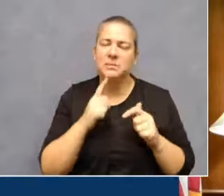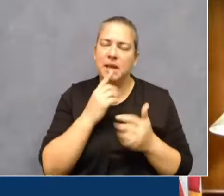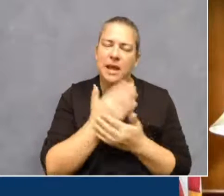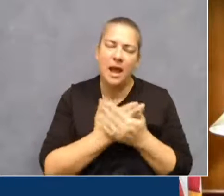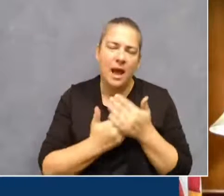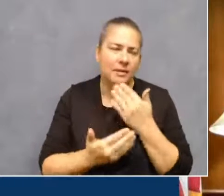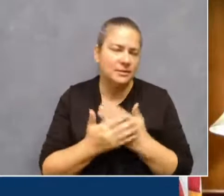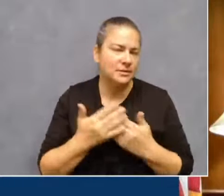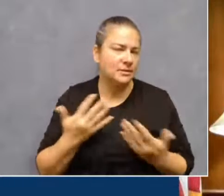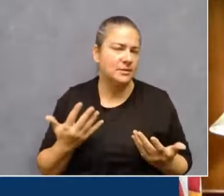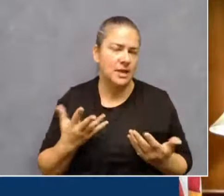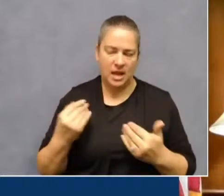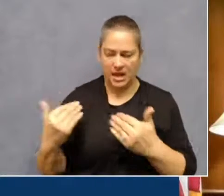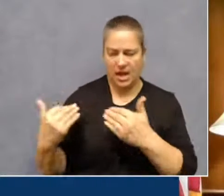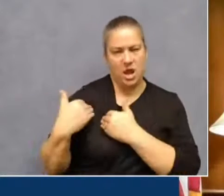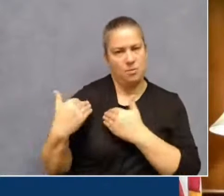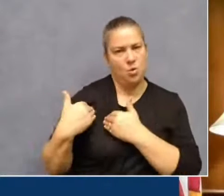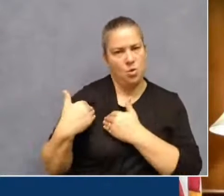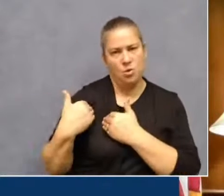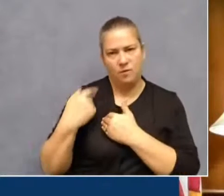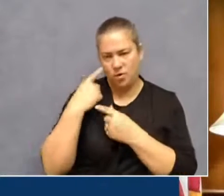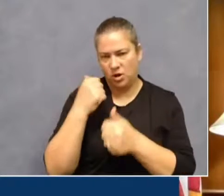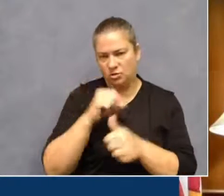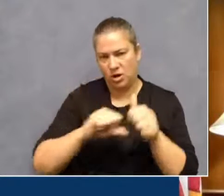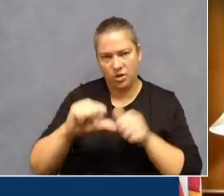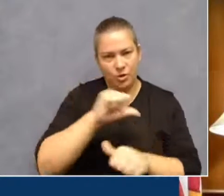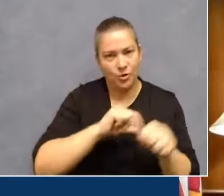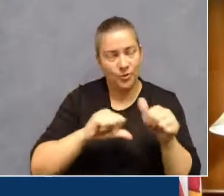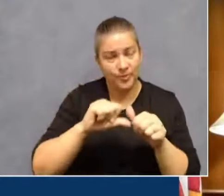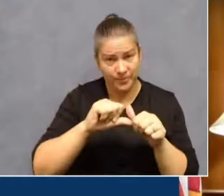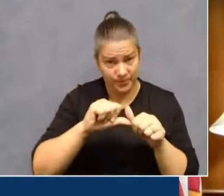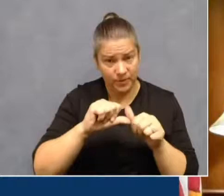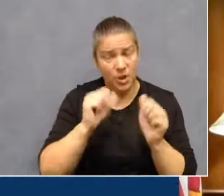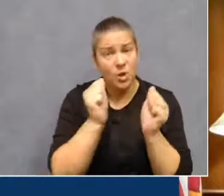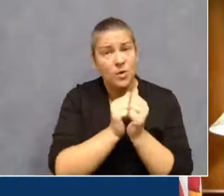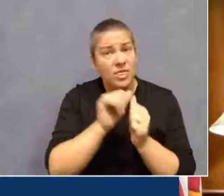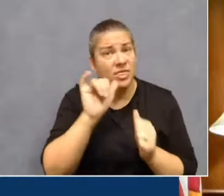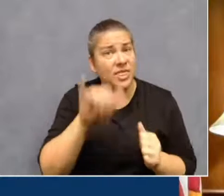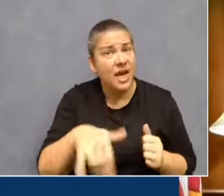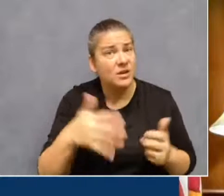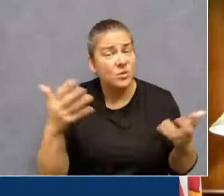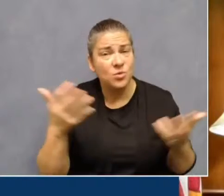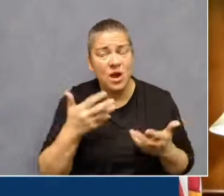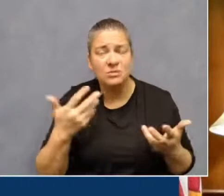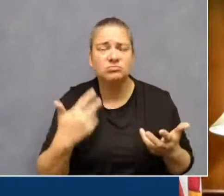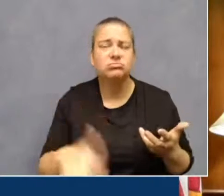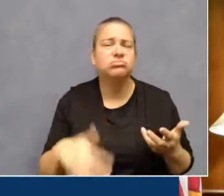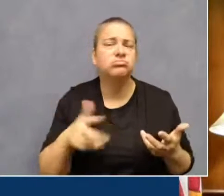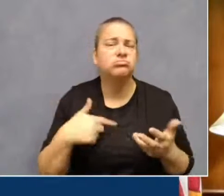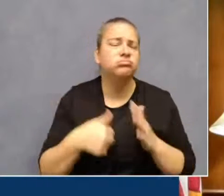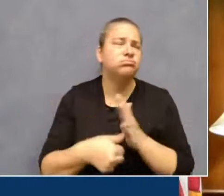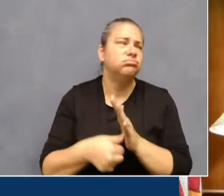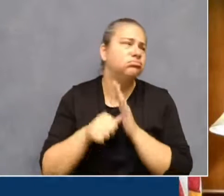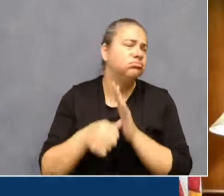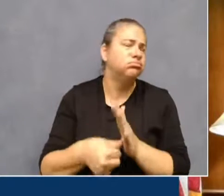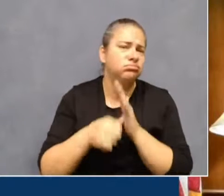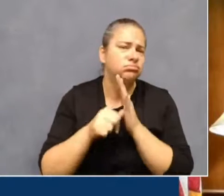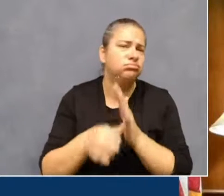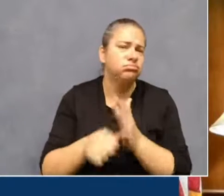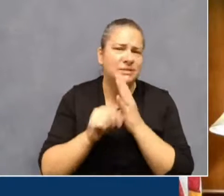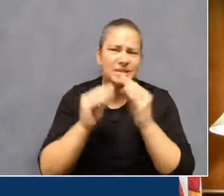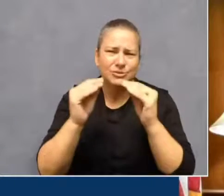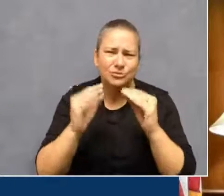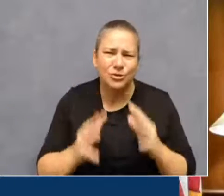each other. And it's in that spirit that I continue to be impressed with our schools, with our teachers, with